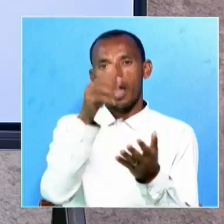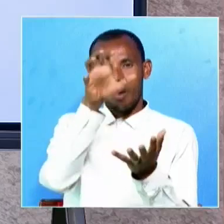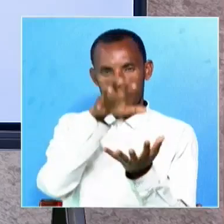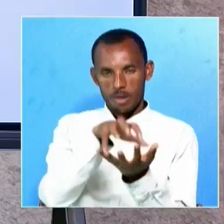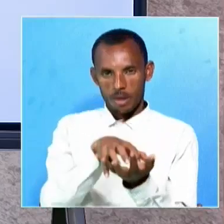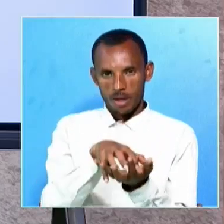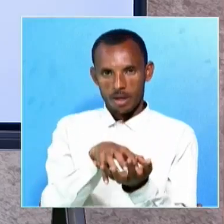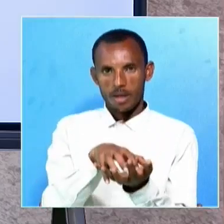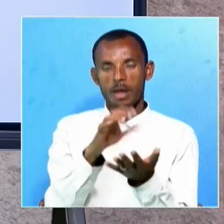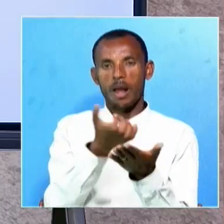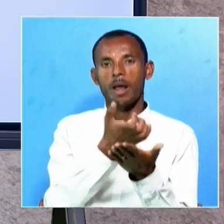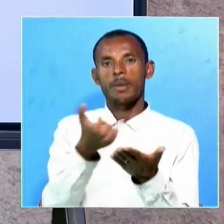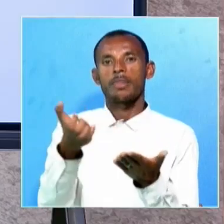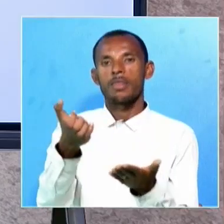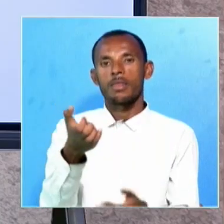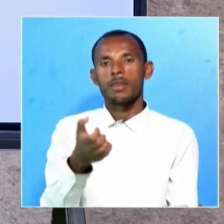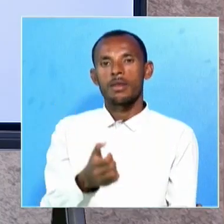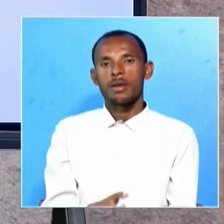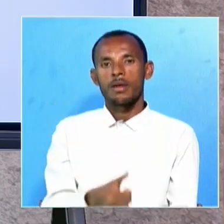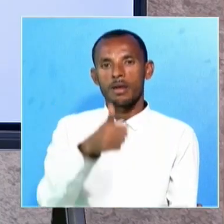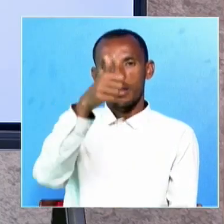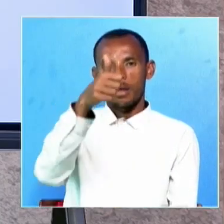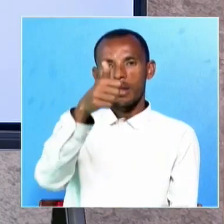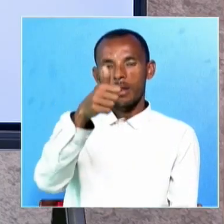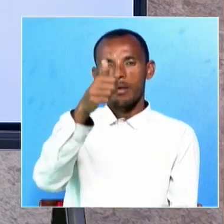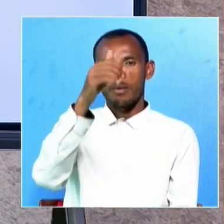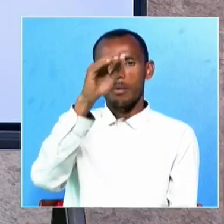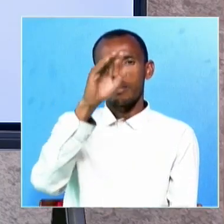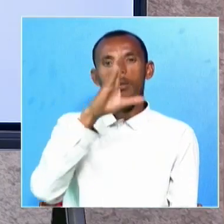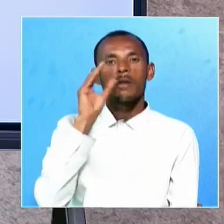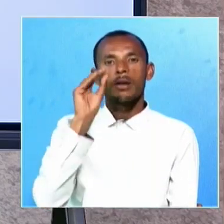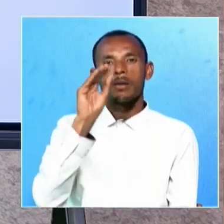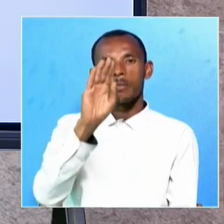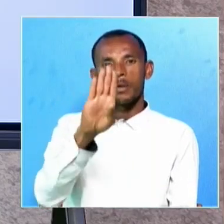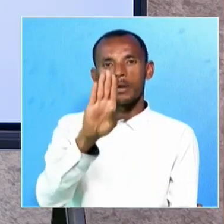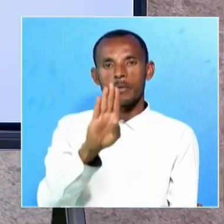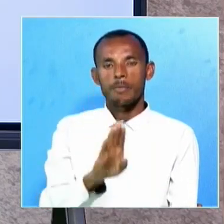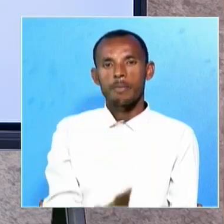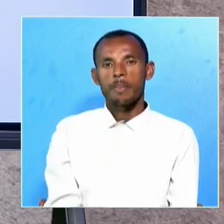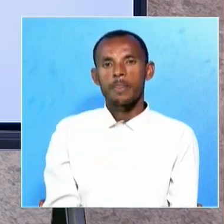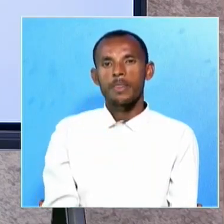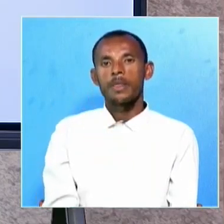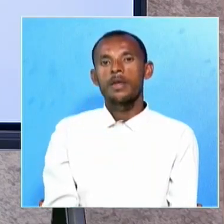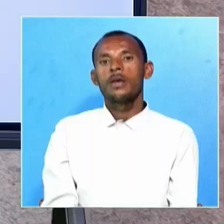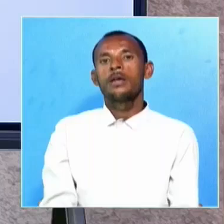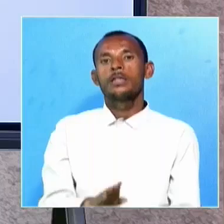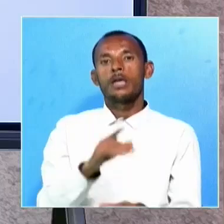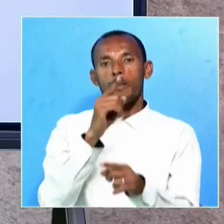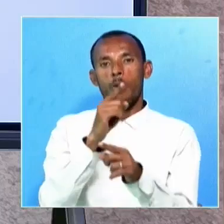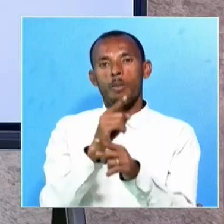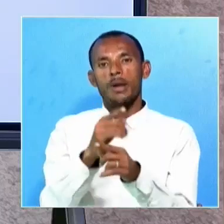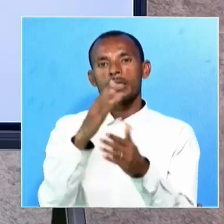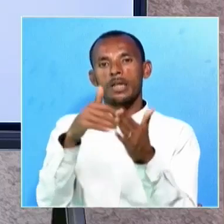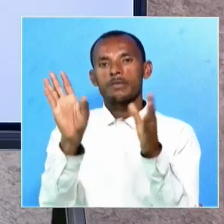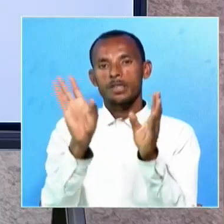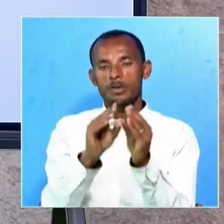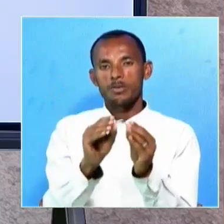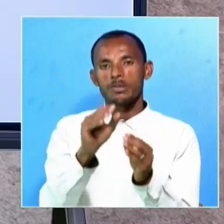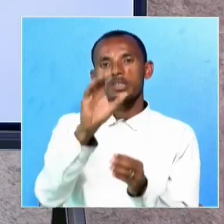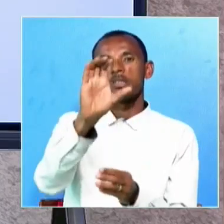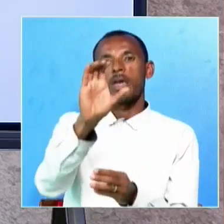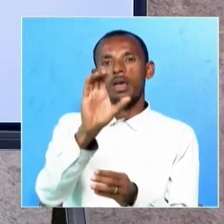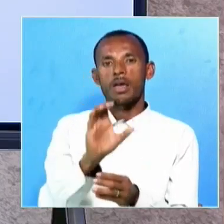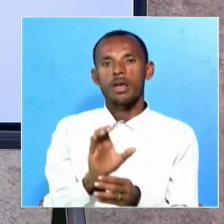contains the elements A and B. Is a proper subset of set